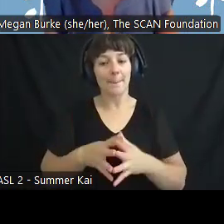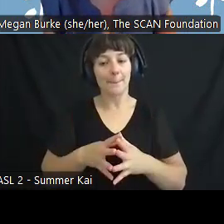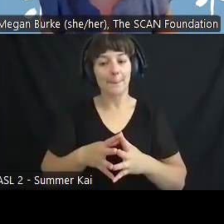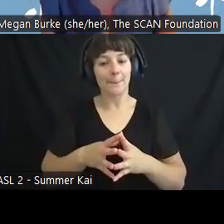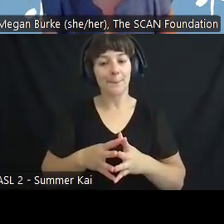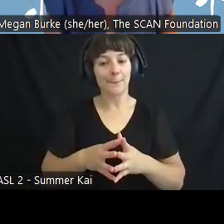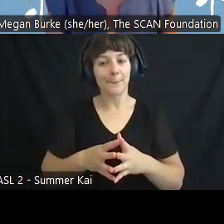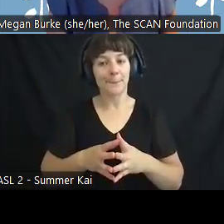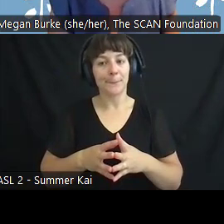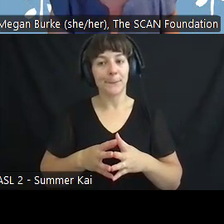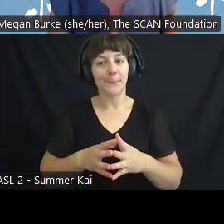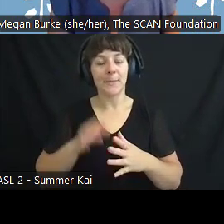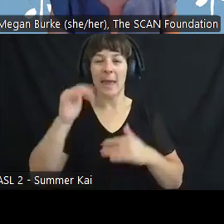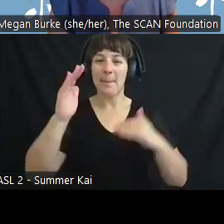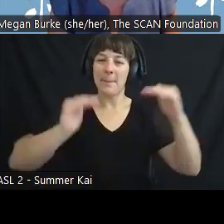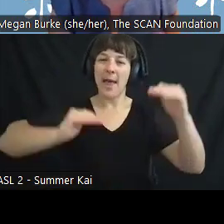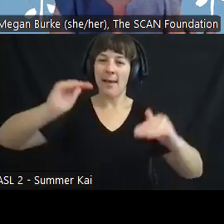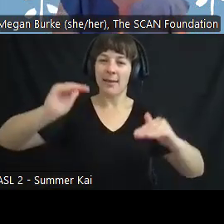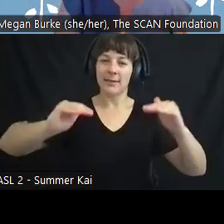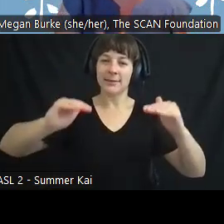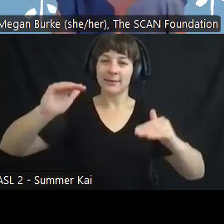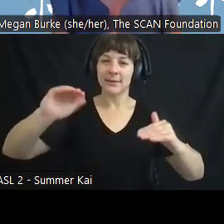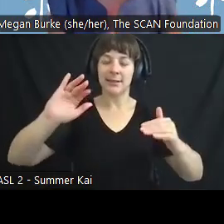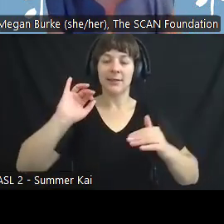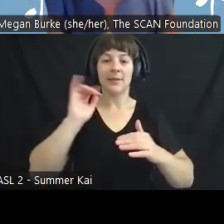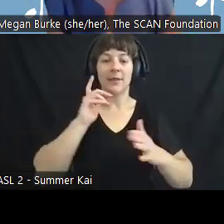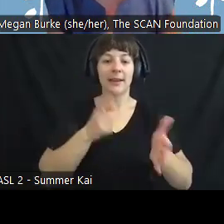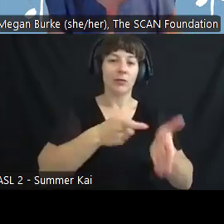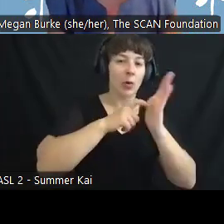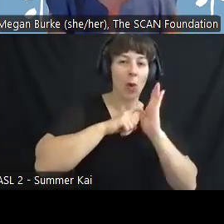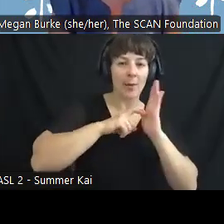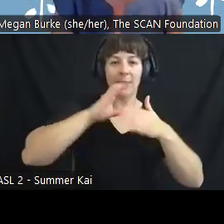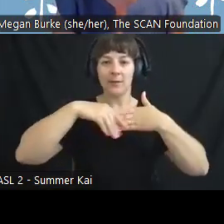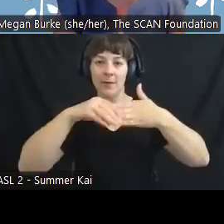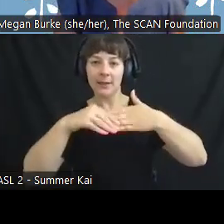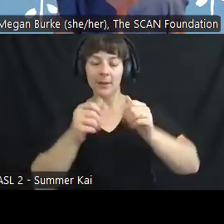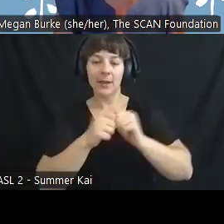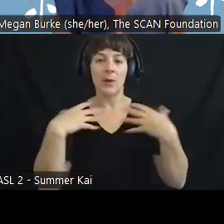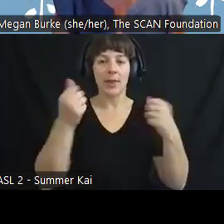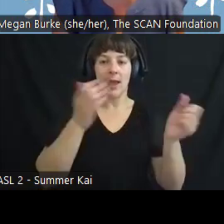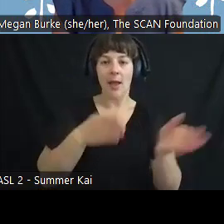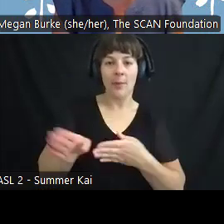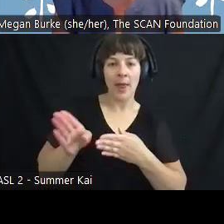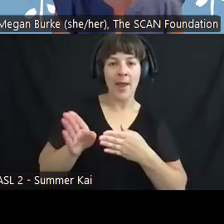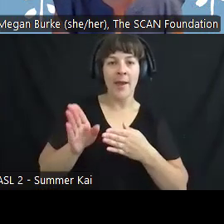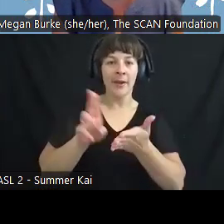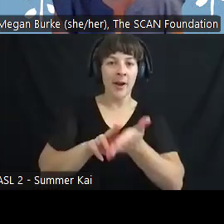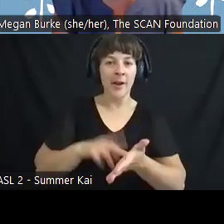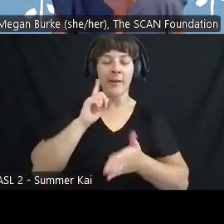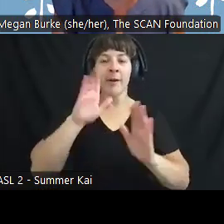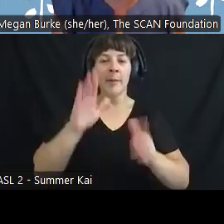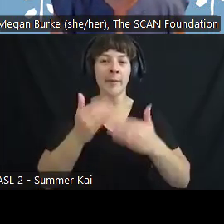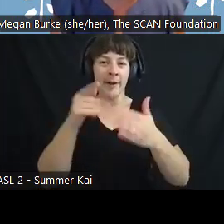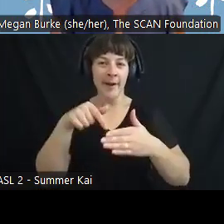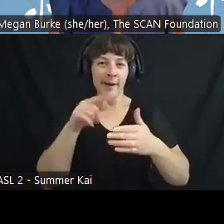that balance of the requirements and flexibilities for the health plans who they contract with to provide these waiver